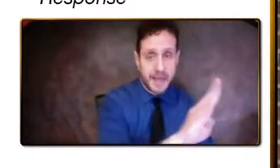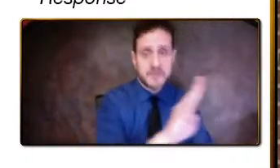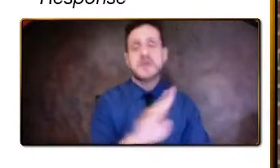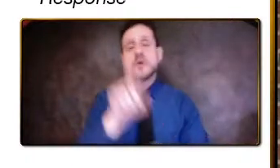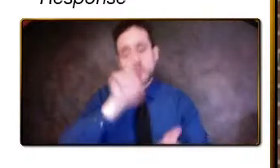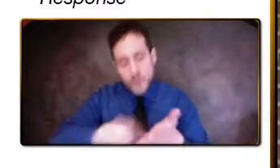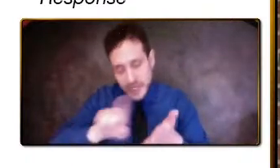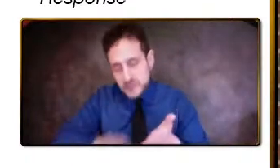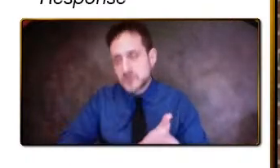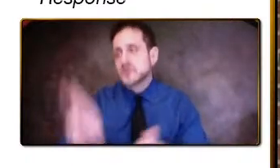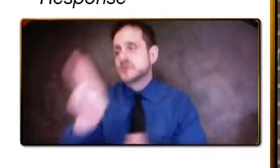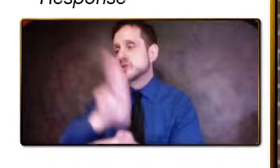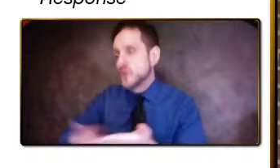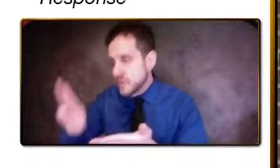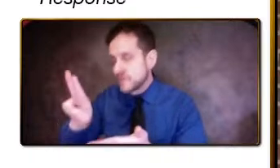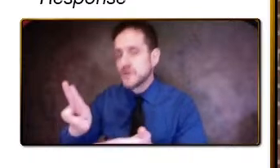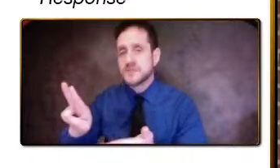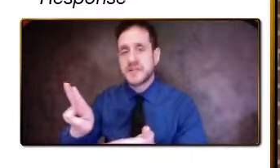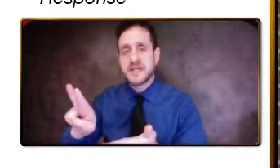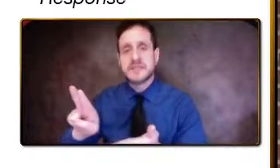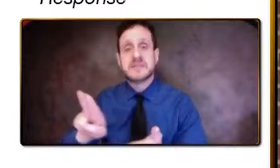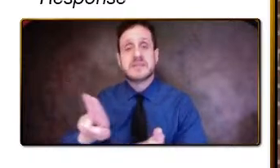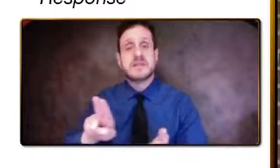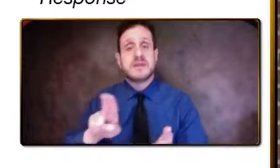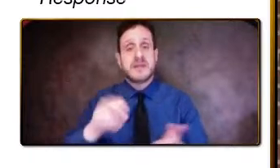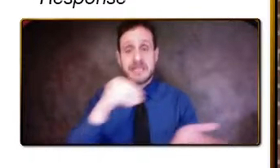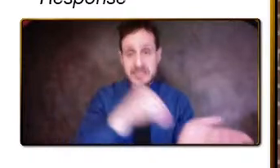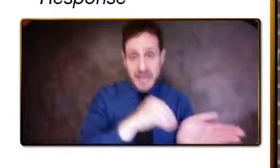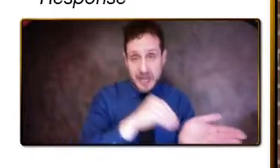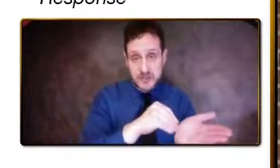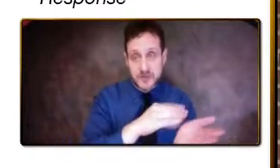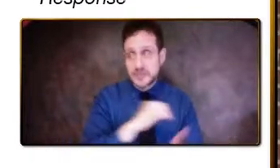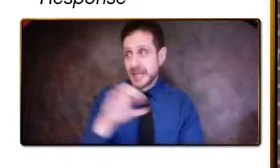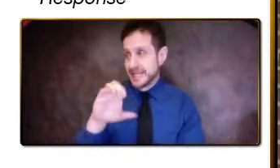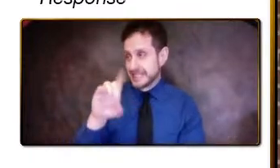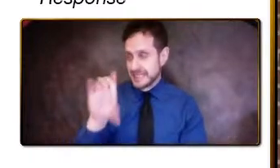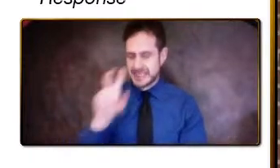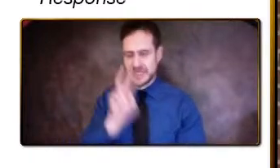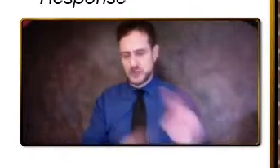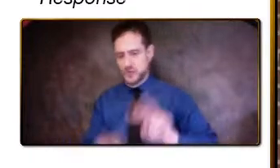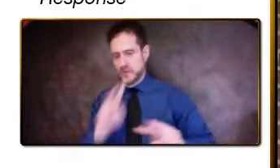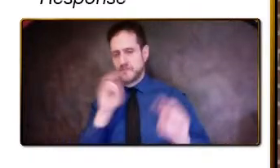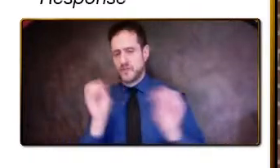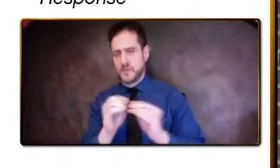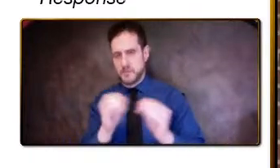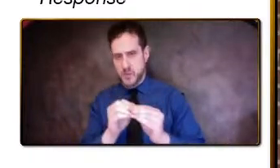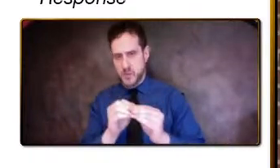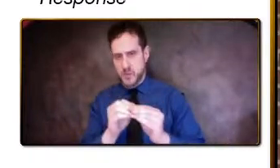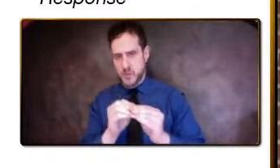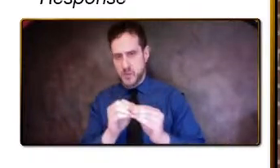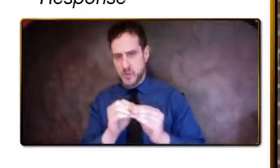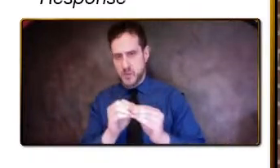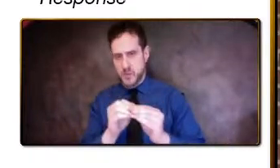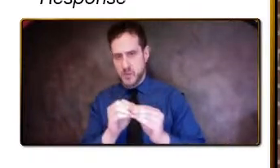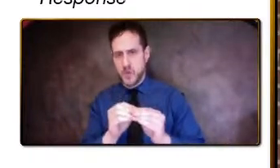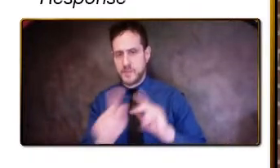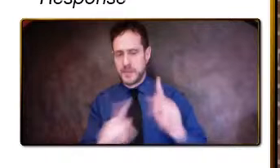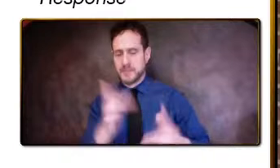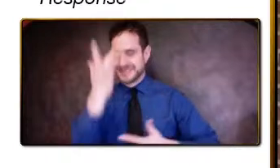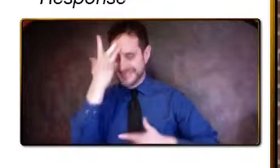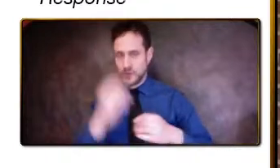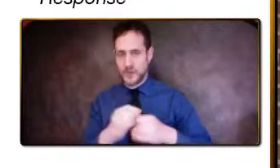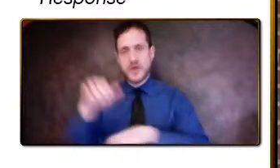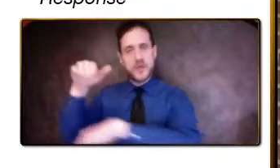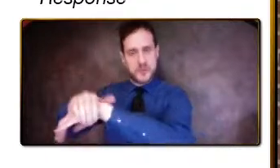researchers, physicians, and the CDC to monitor for additional cases. But we all need to continue to do our